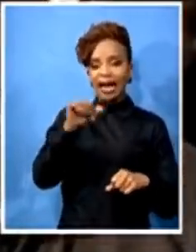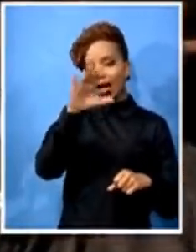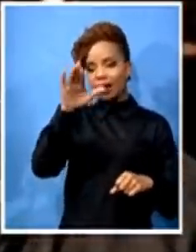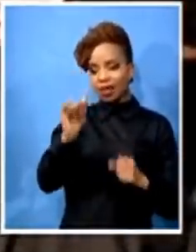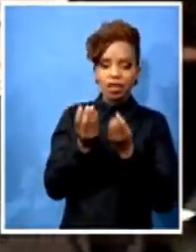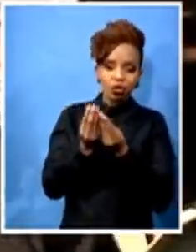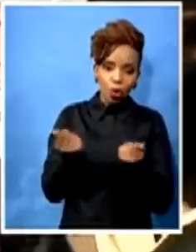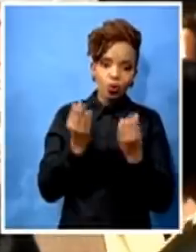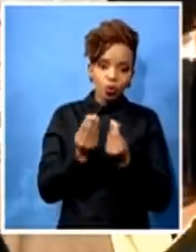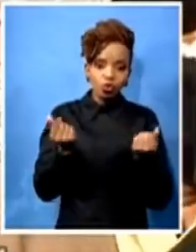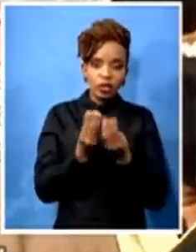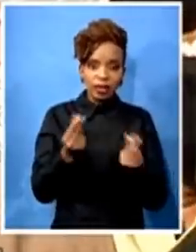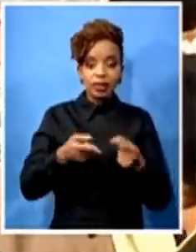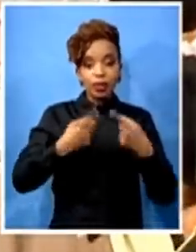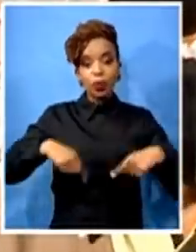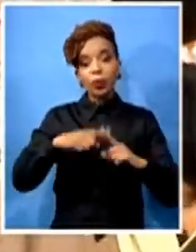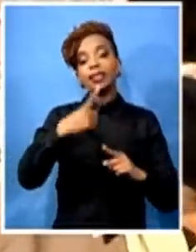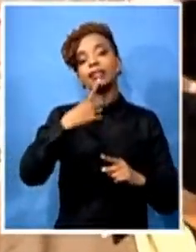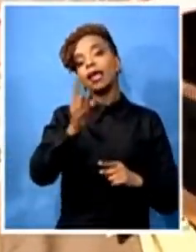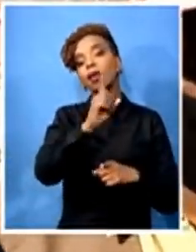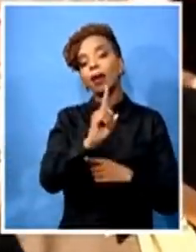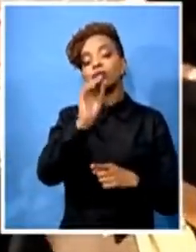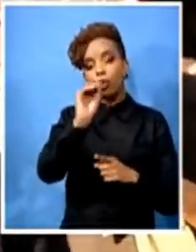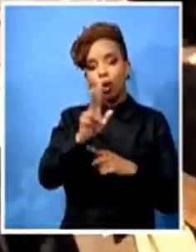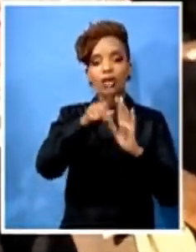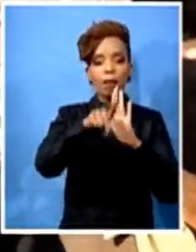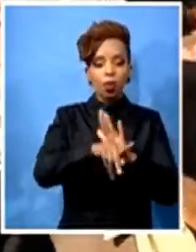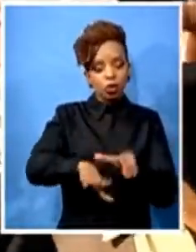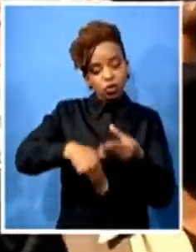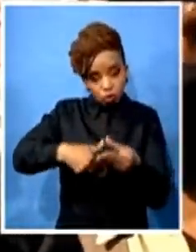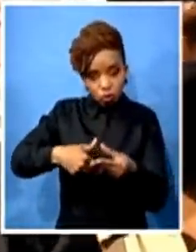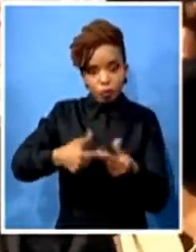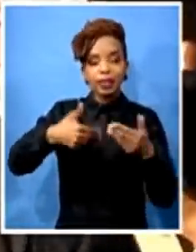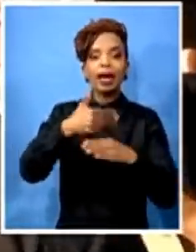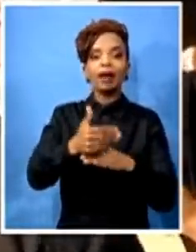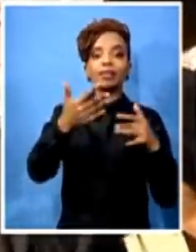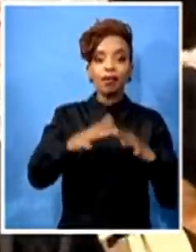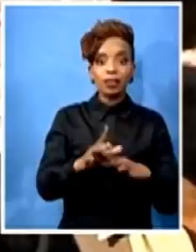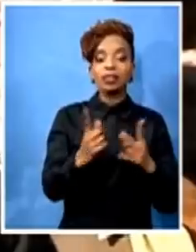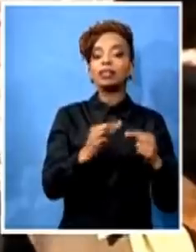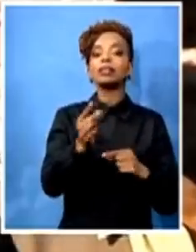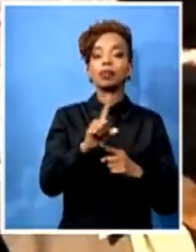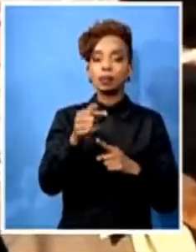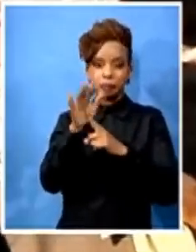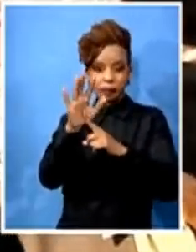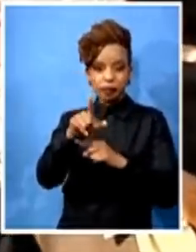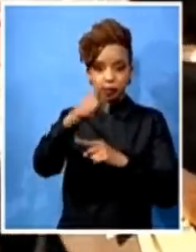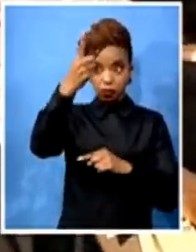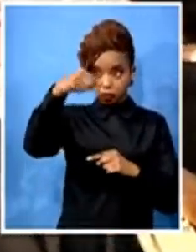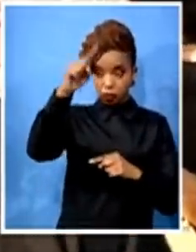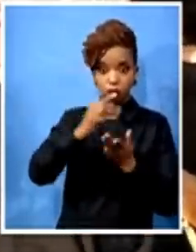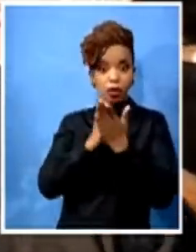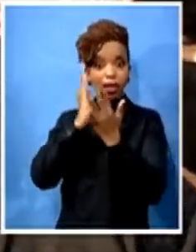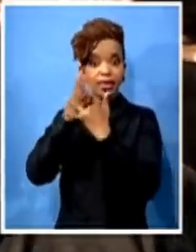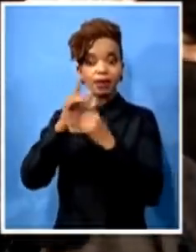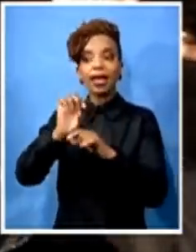document on African peer review mechanism, which gives him the right to intervene to other member states on the issues of governance,